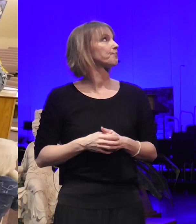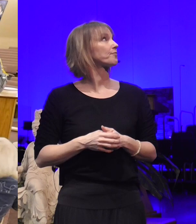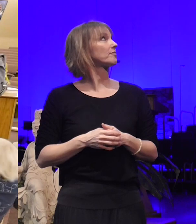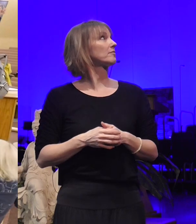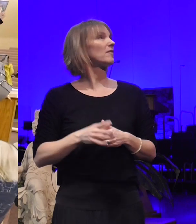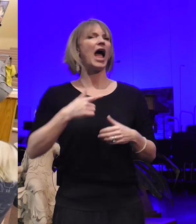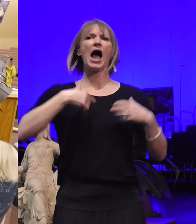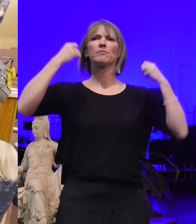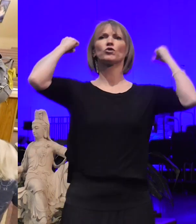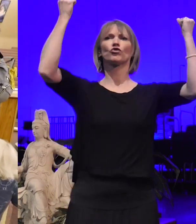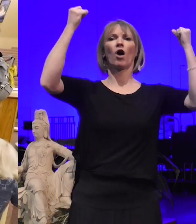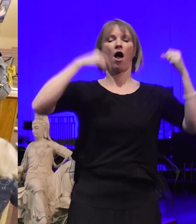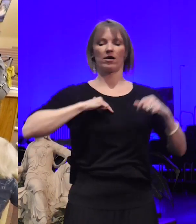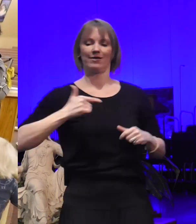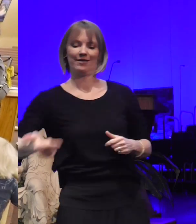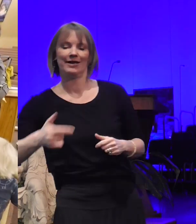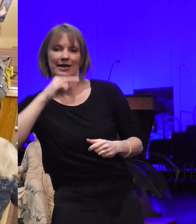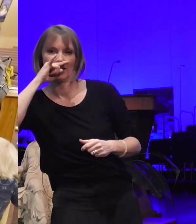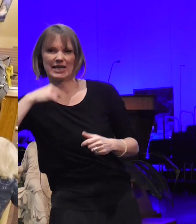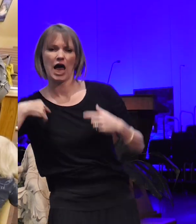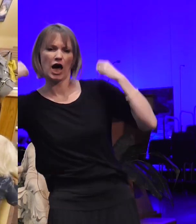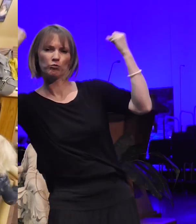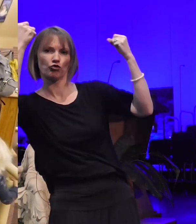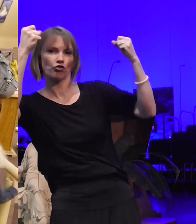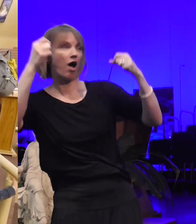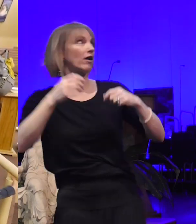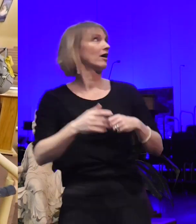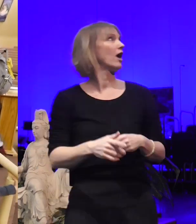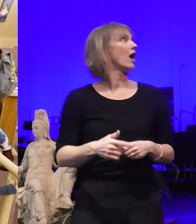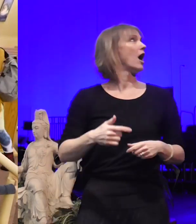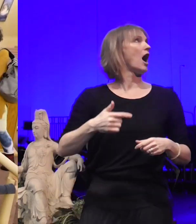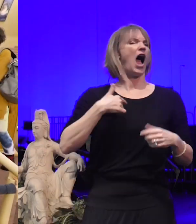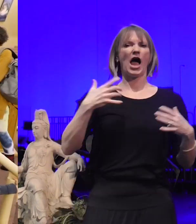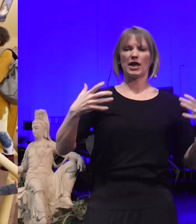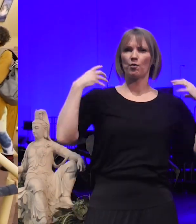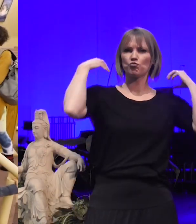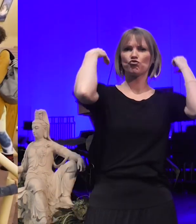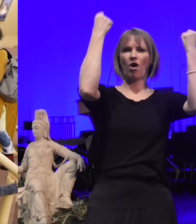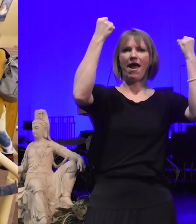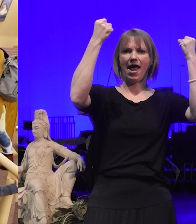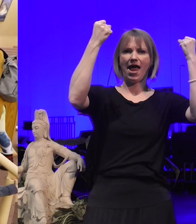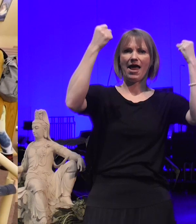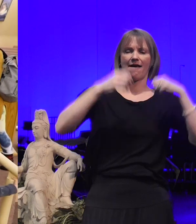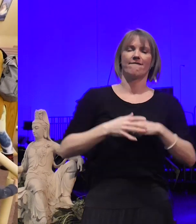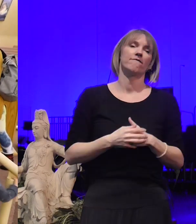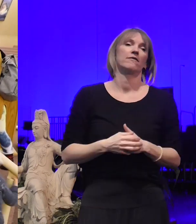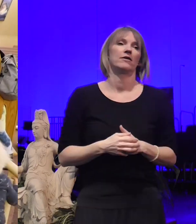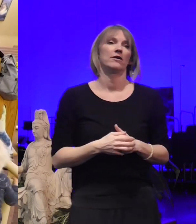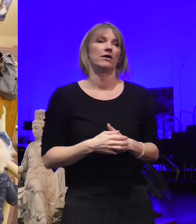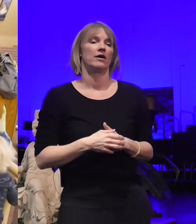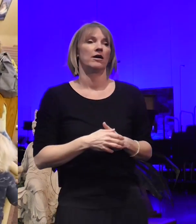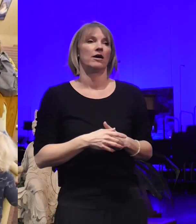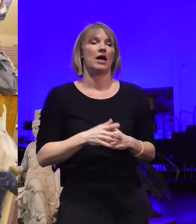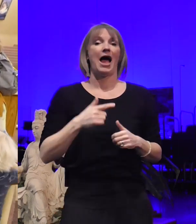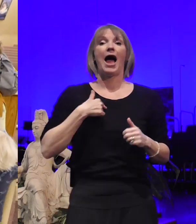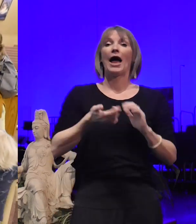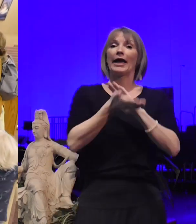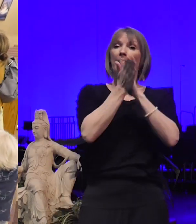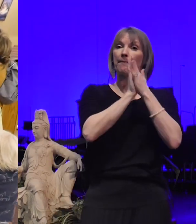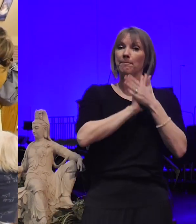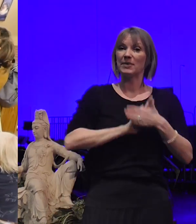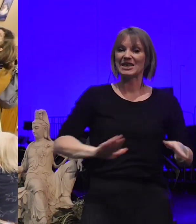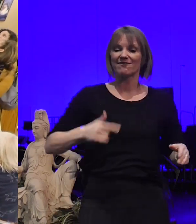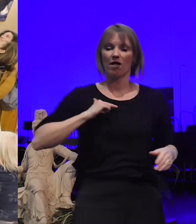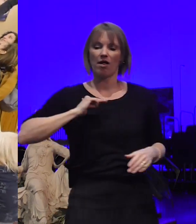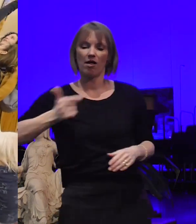I am strong. I am strong. I am brave. I am brave. I am peaceful.